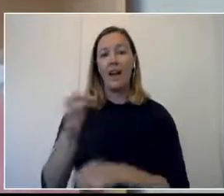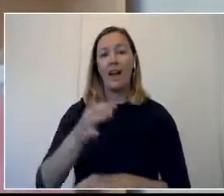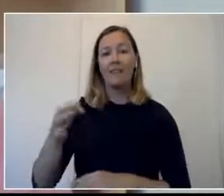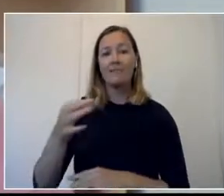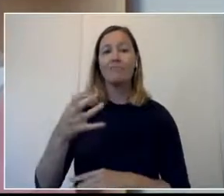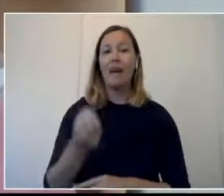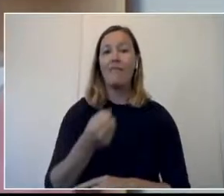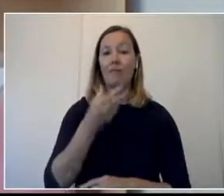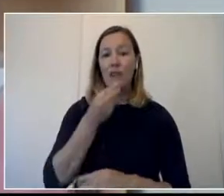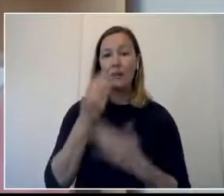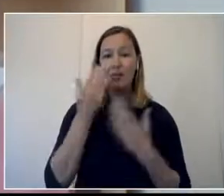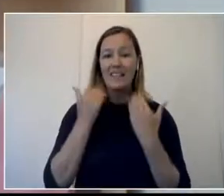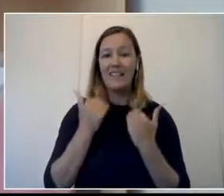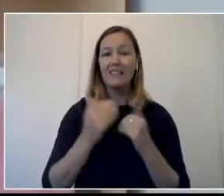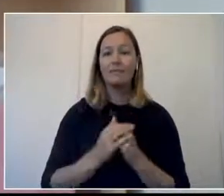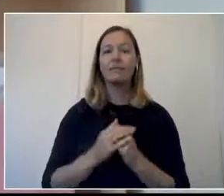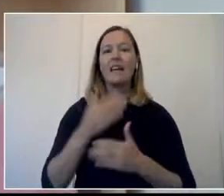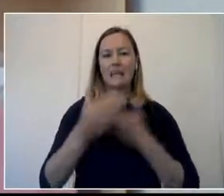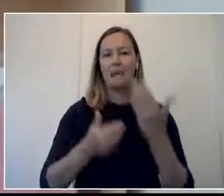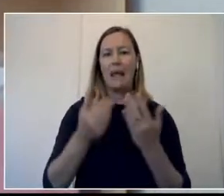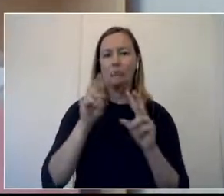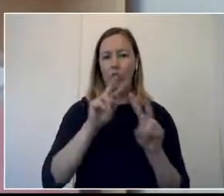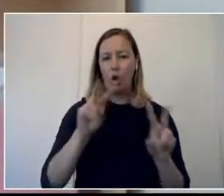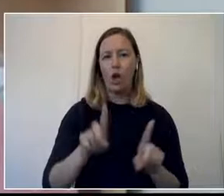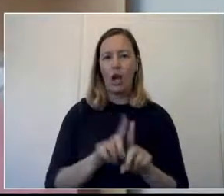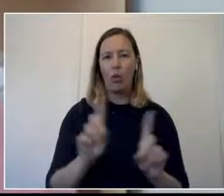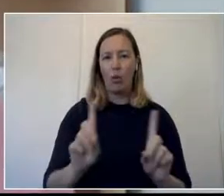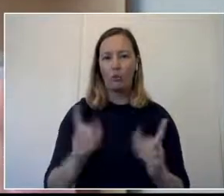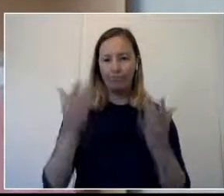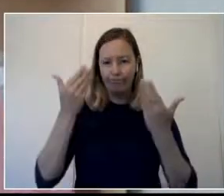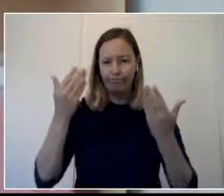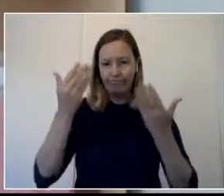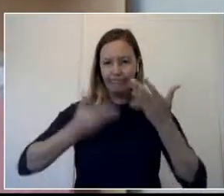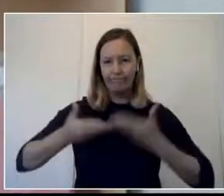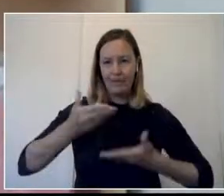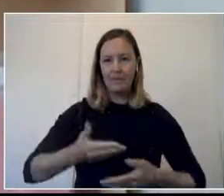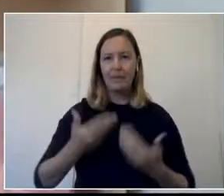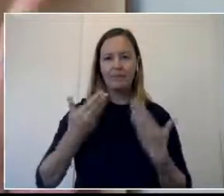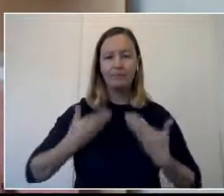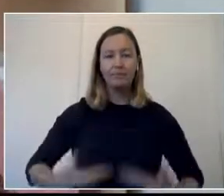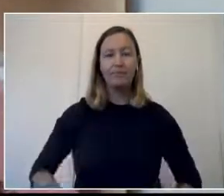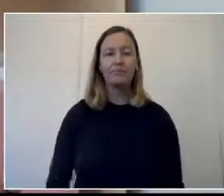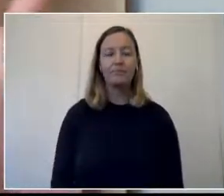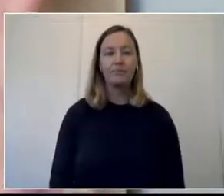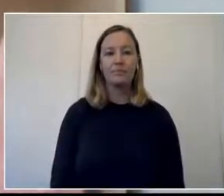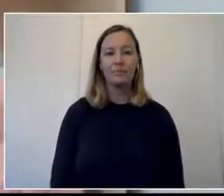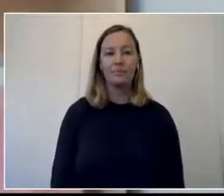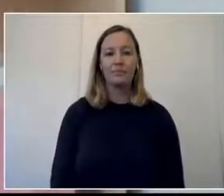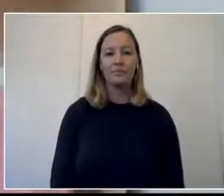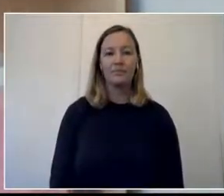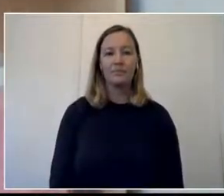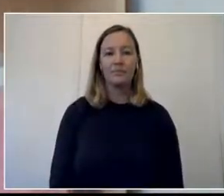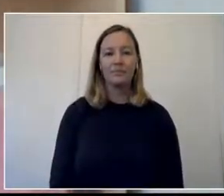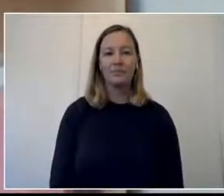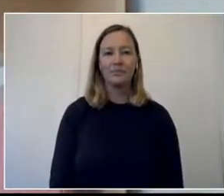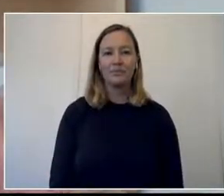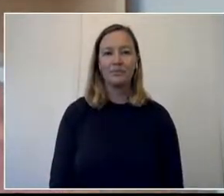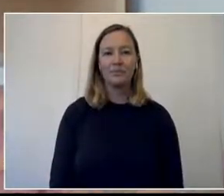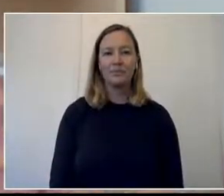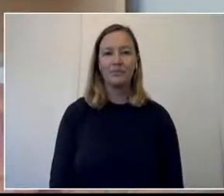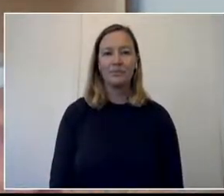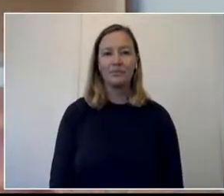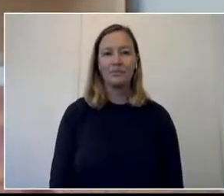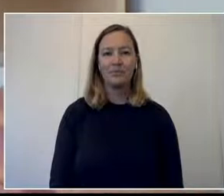skin, auburn-coloured curls down past my ears, a dark moustache, clear-framed glasses, a